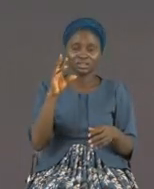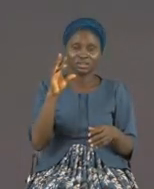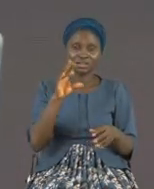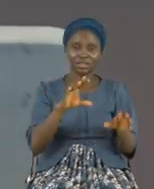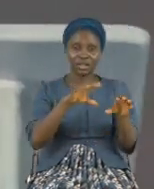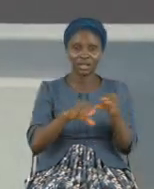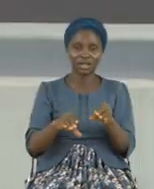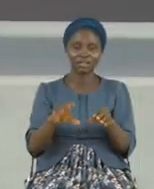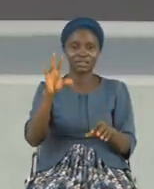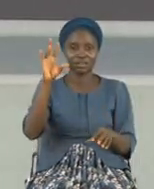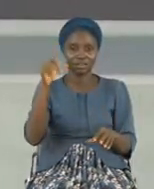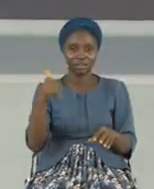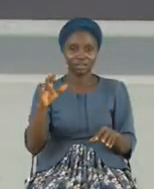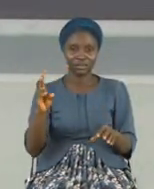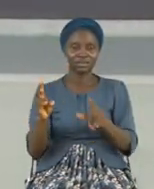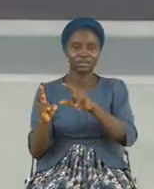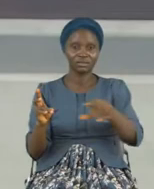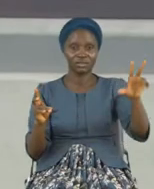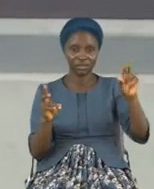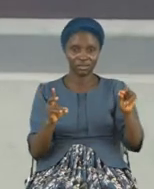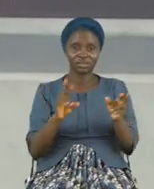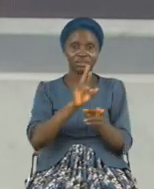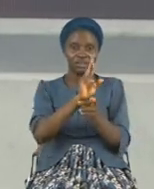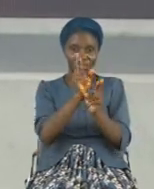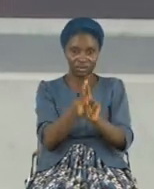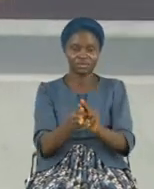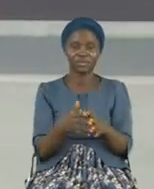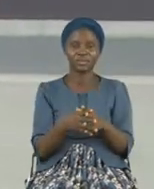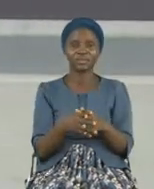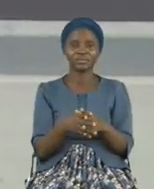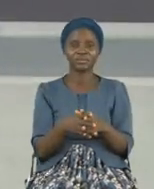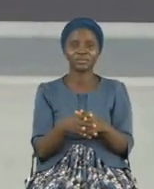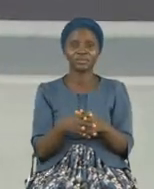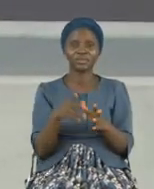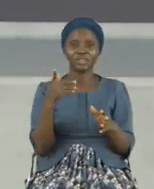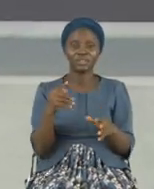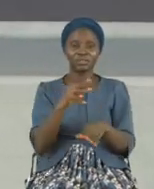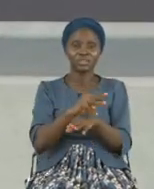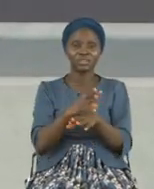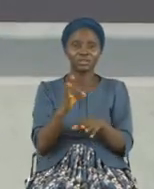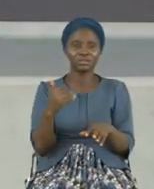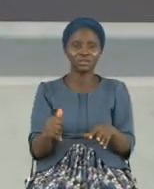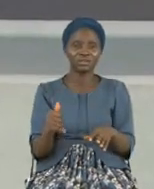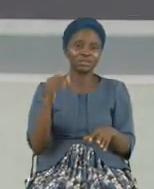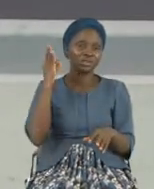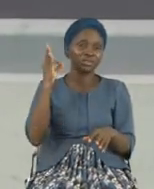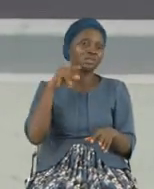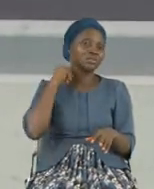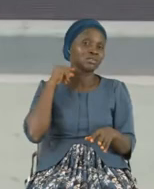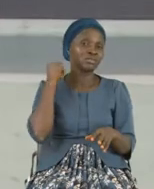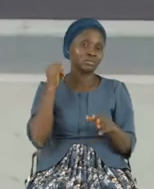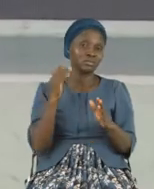The reason we minister is that the people who are in sin will come out of